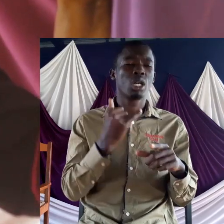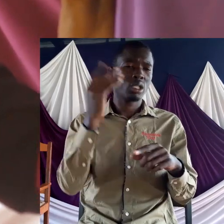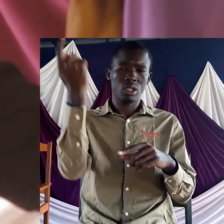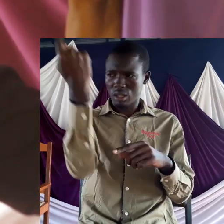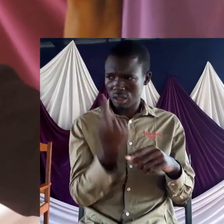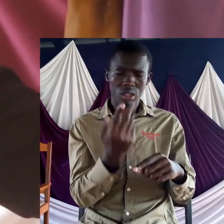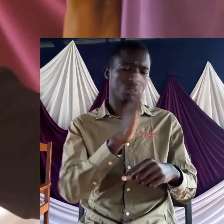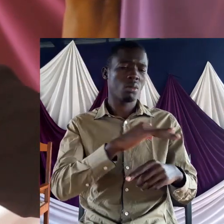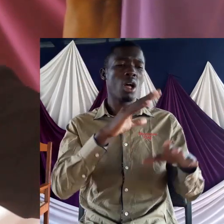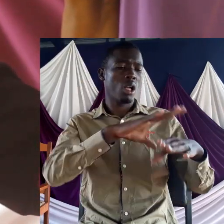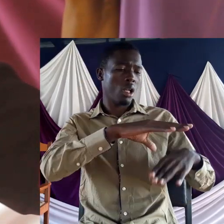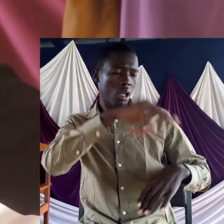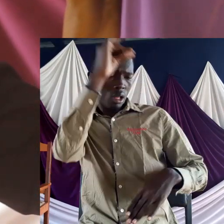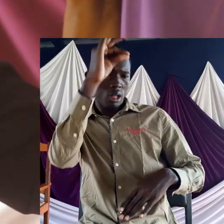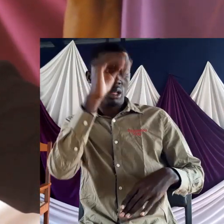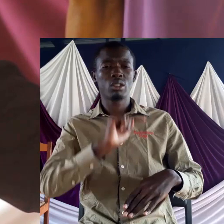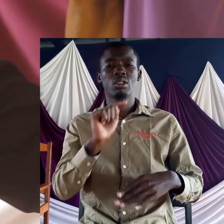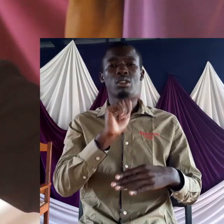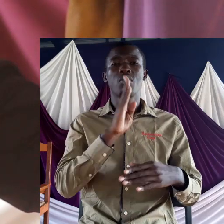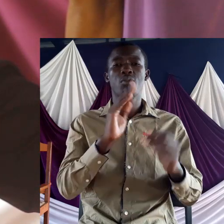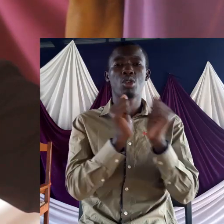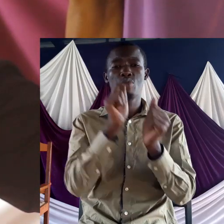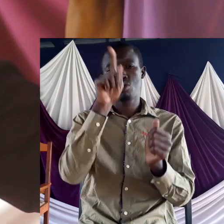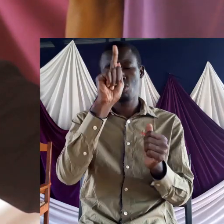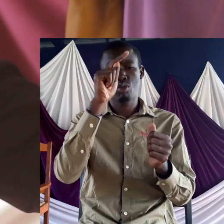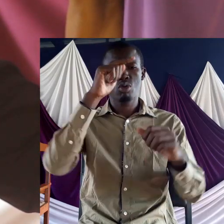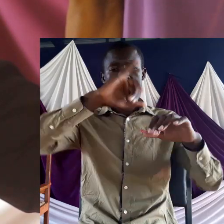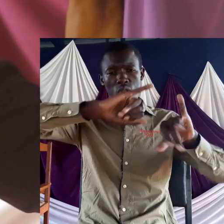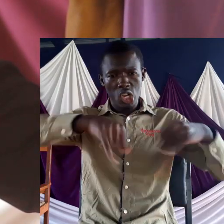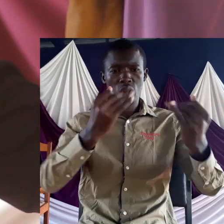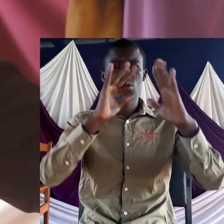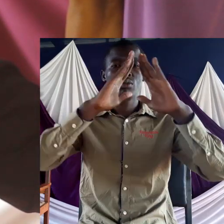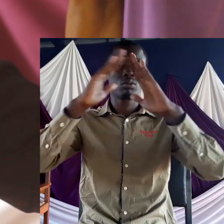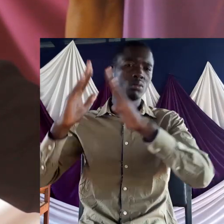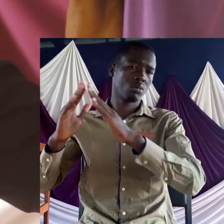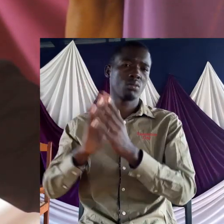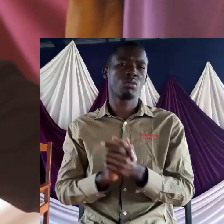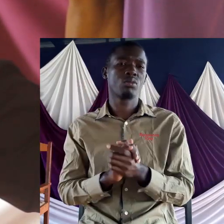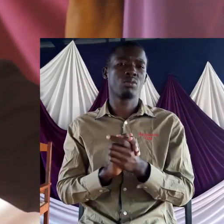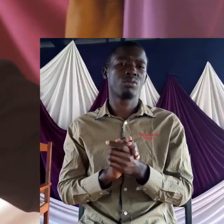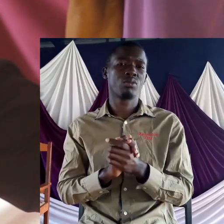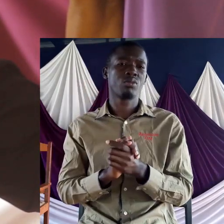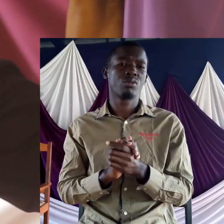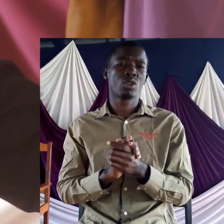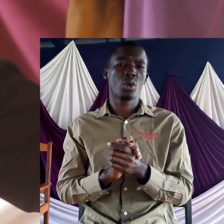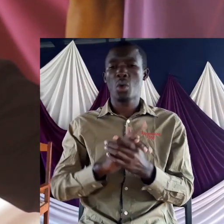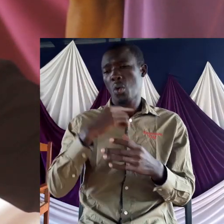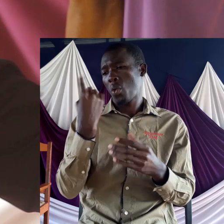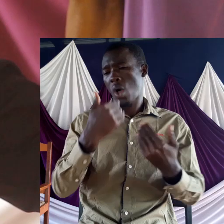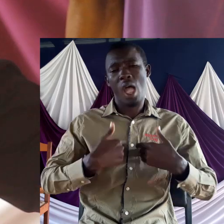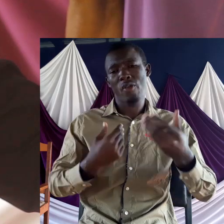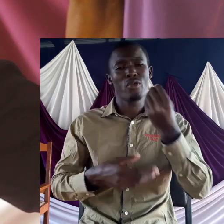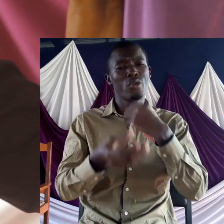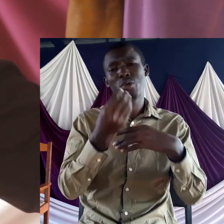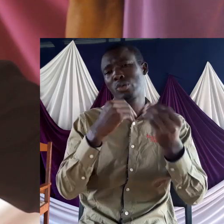pick us so that we be with you in the new Jerusalem. Thank you, Father. For those who have not had their meals for a long time or even